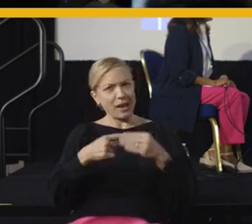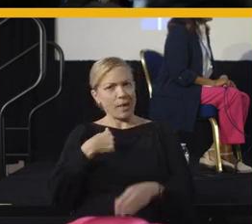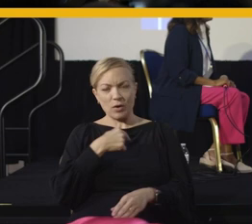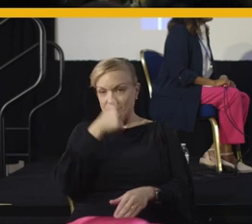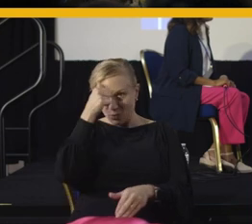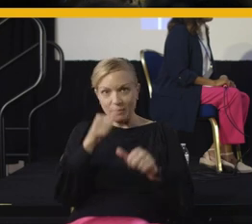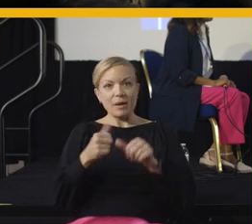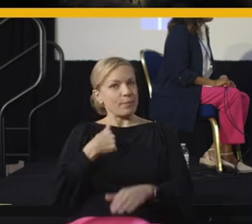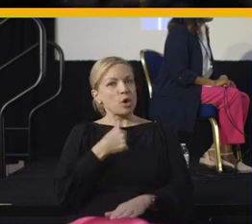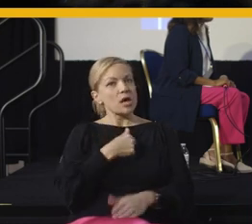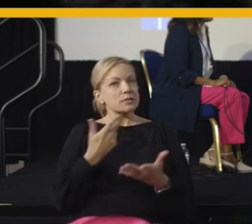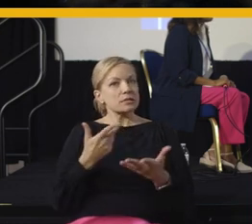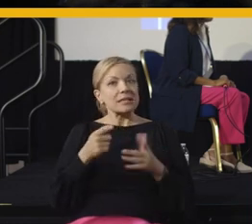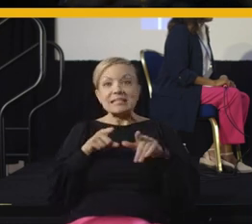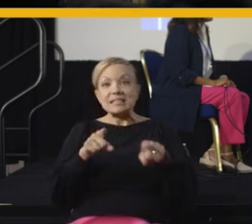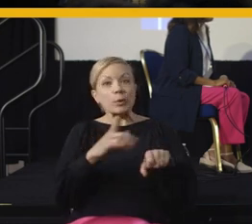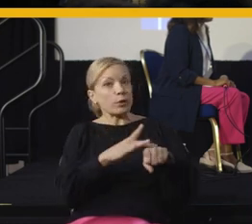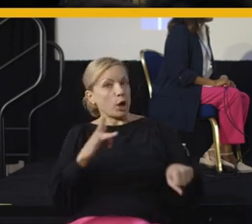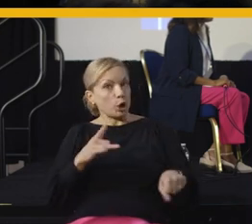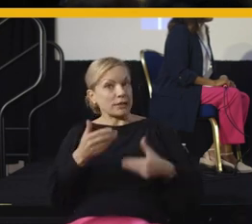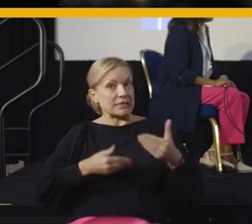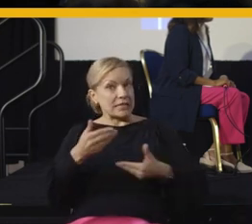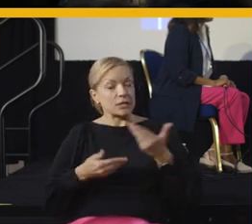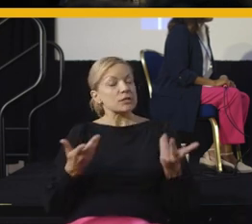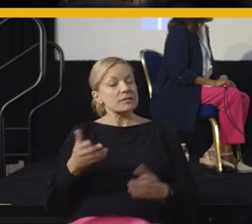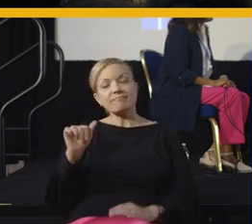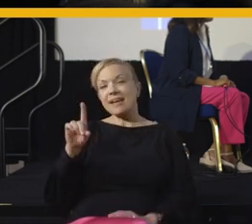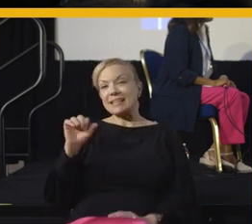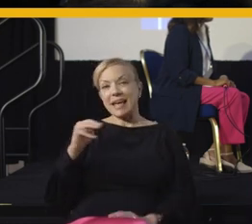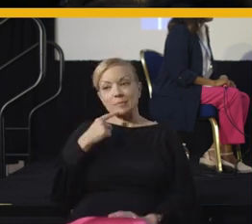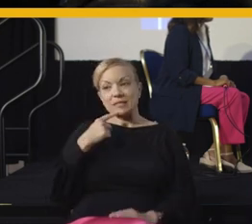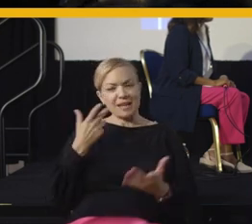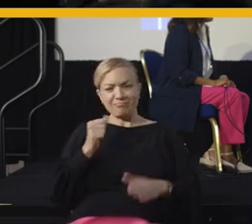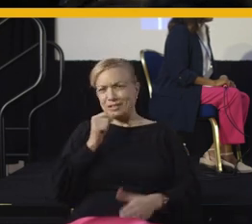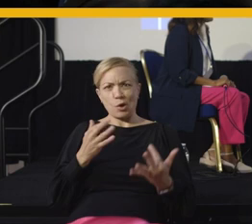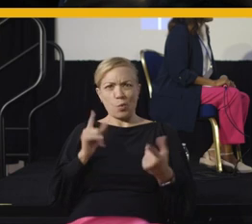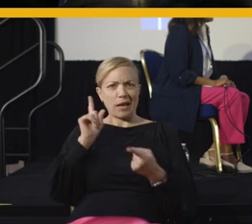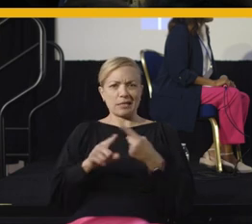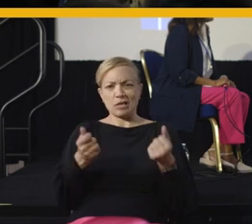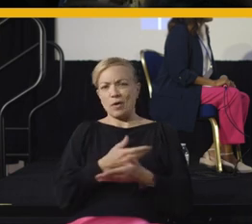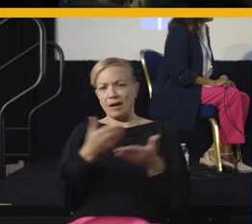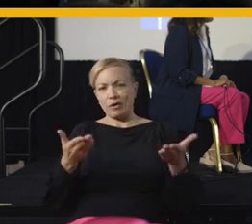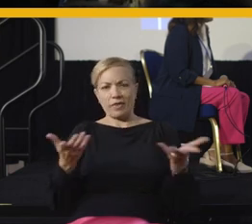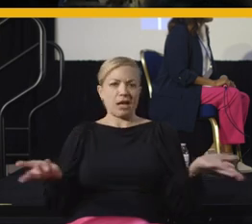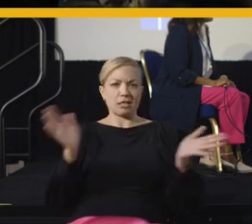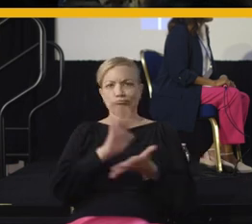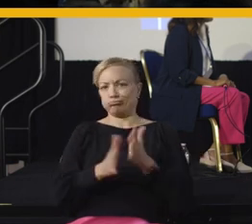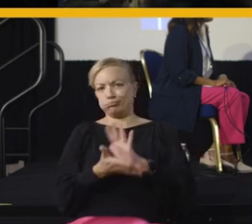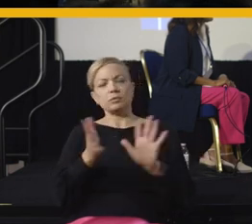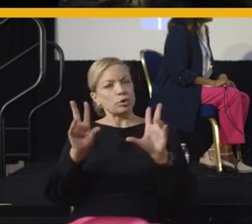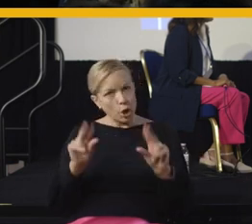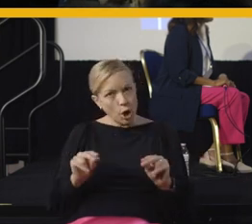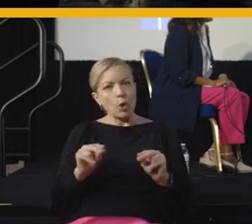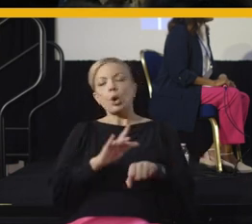us, in early stages. You know, don't, as Adam was saying, don't wait till everything is done and dusted, come and talk